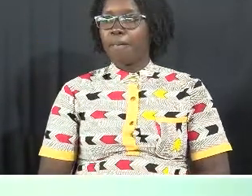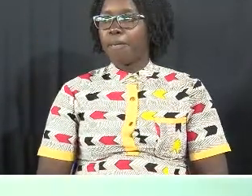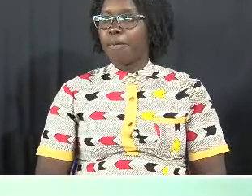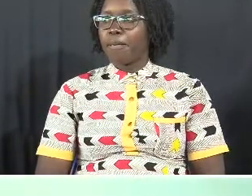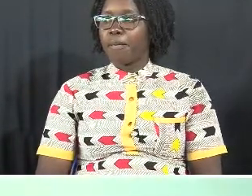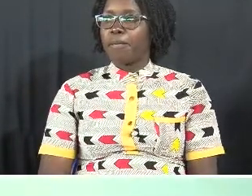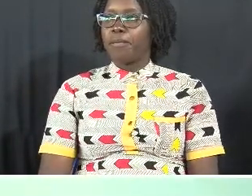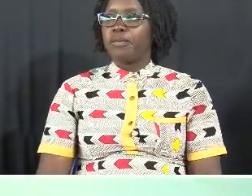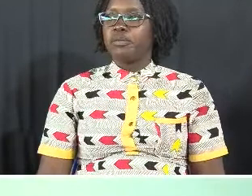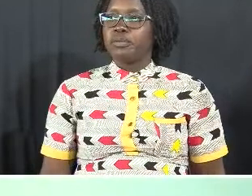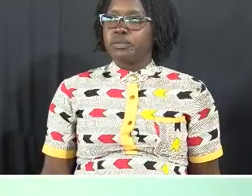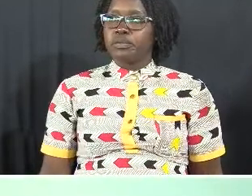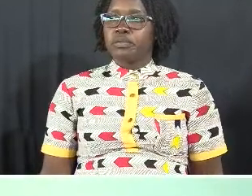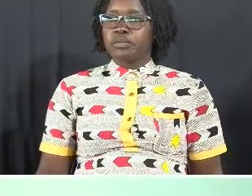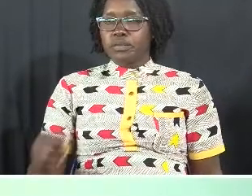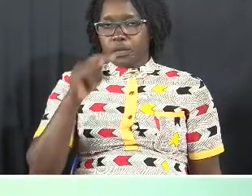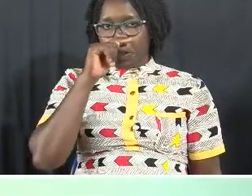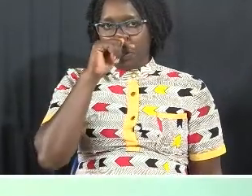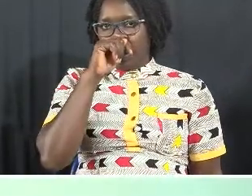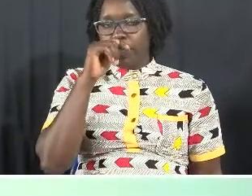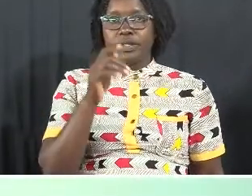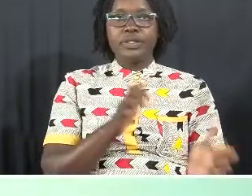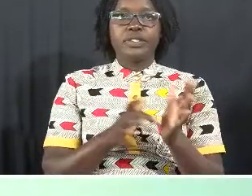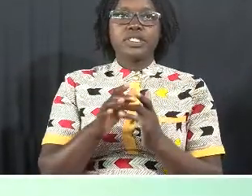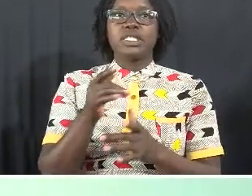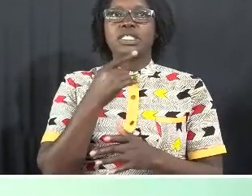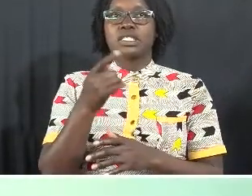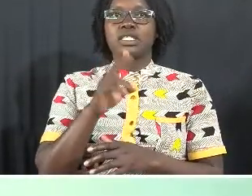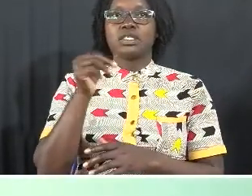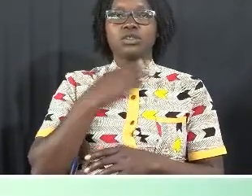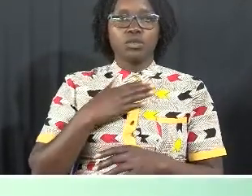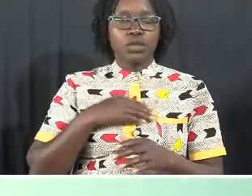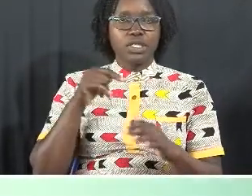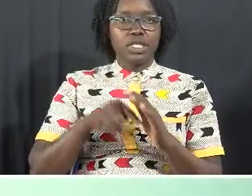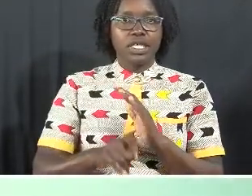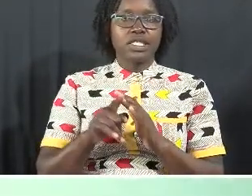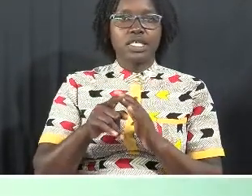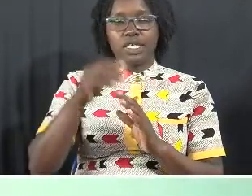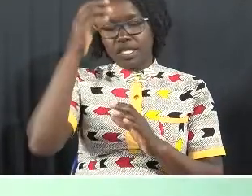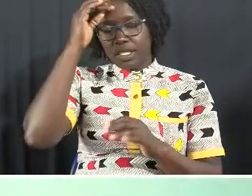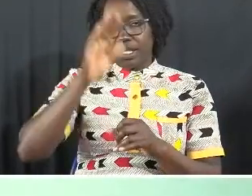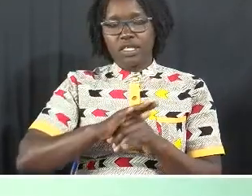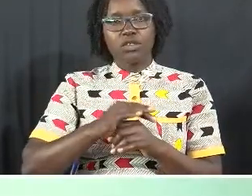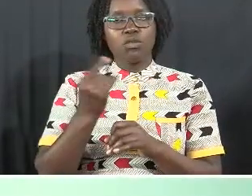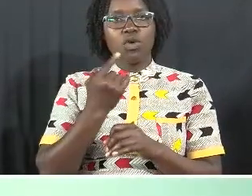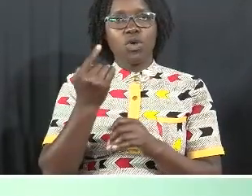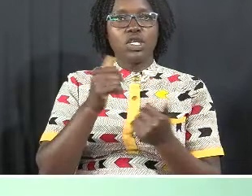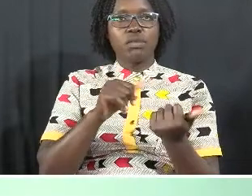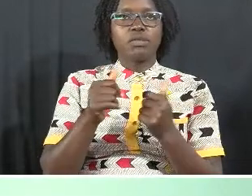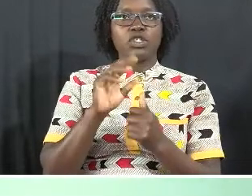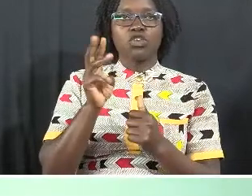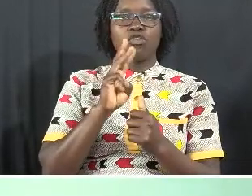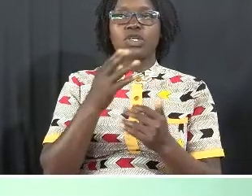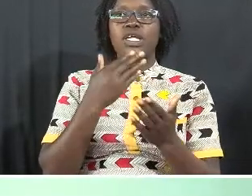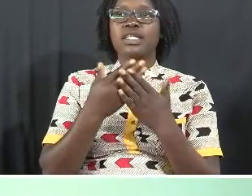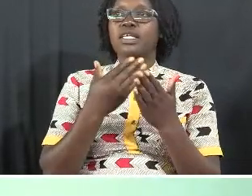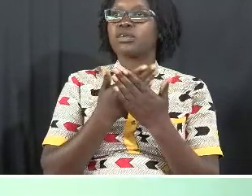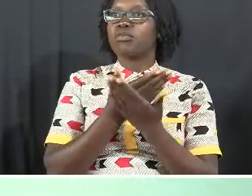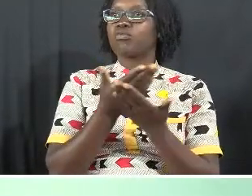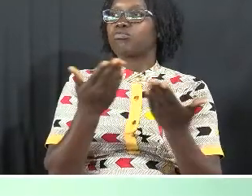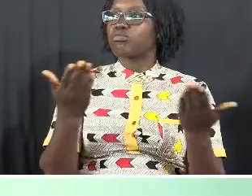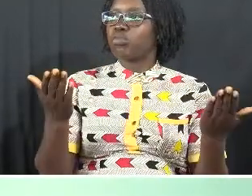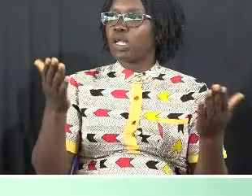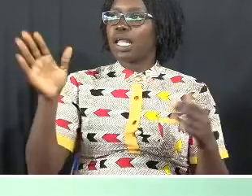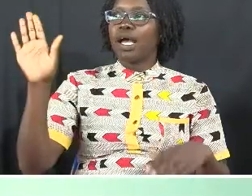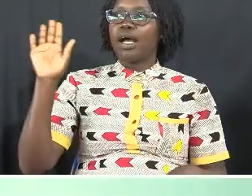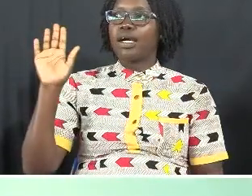are. Jesus has said, nobody will enter his kingdom unless baptized of water. Thank you so much. Thank you so much. Those who are raising up their hands,